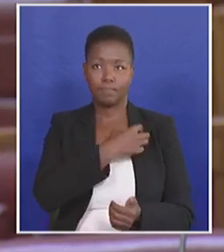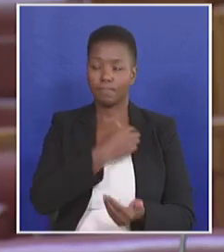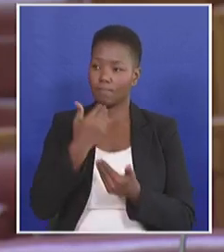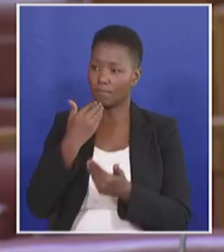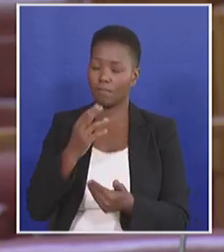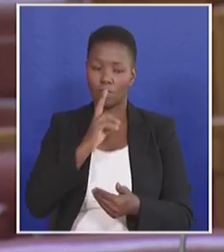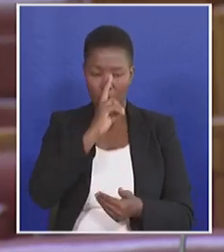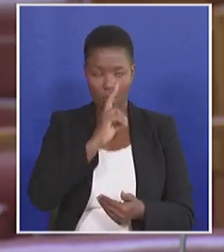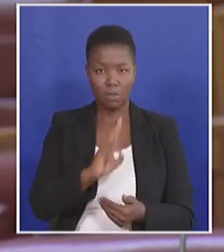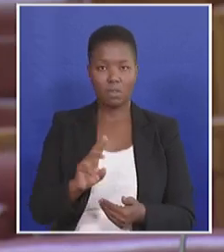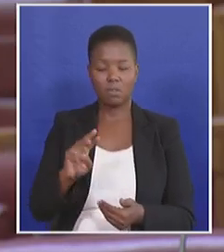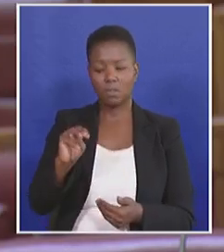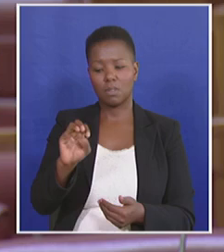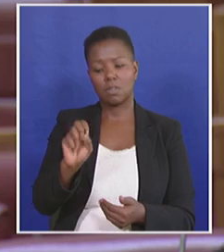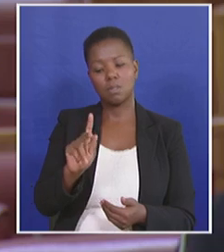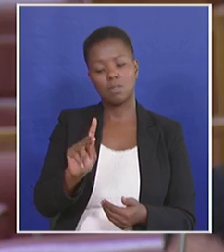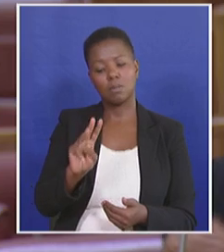Mukwili.